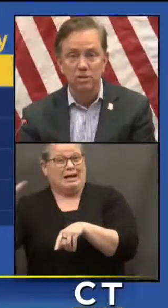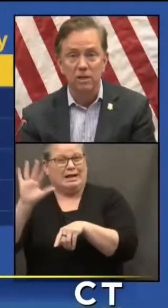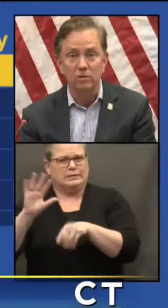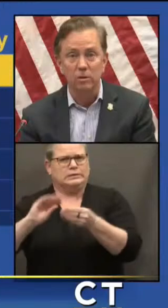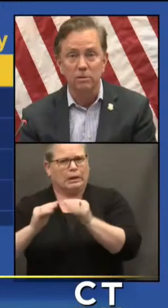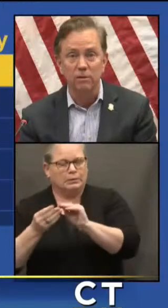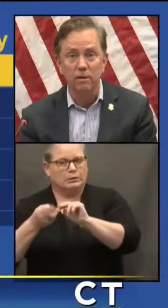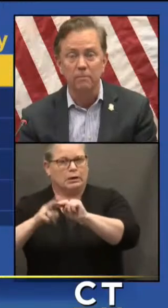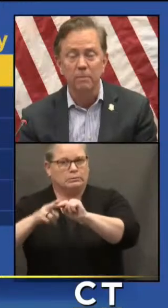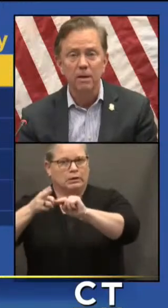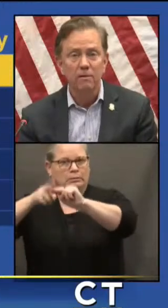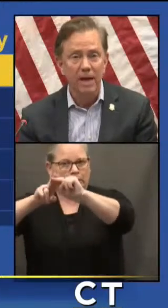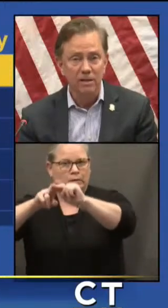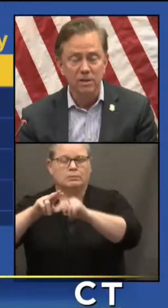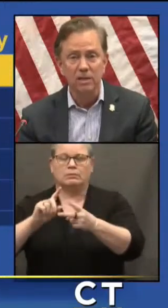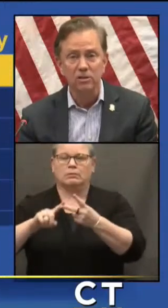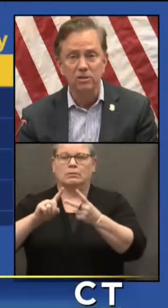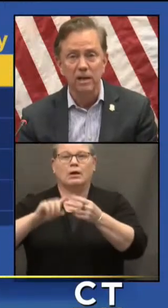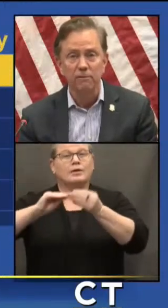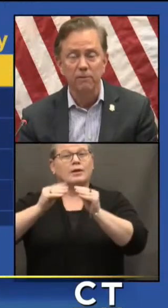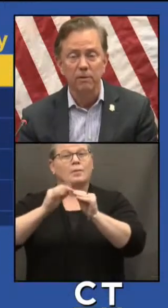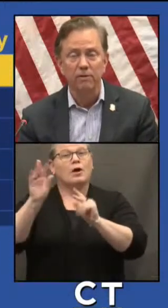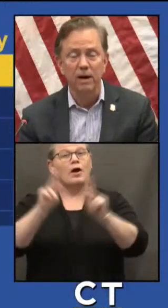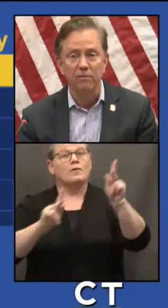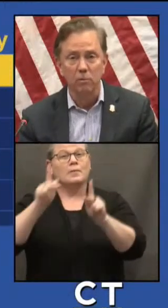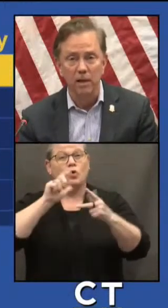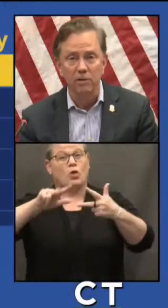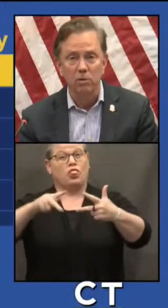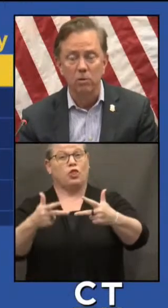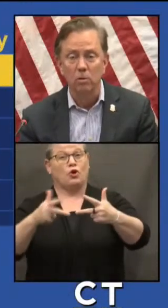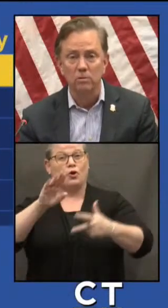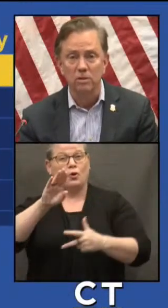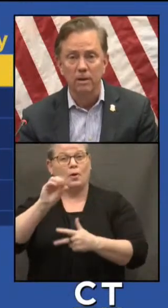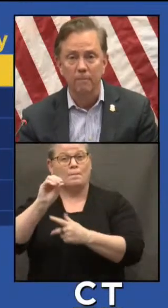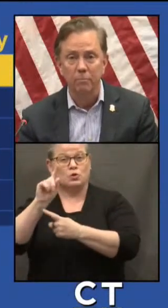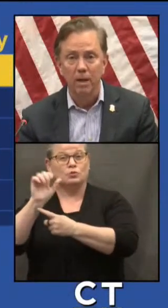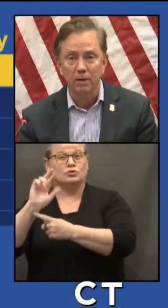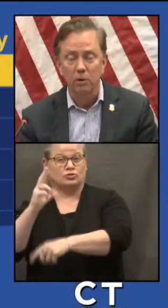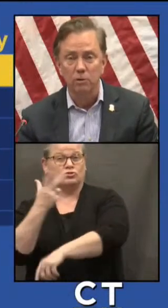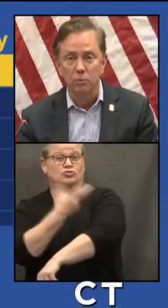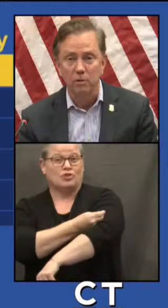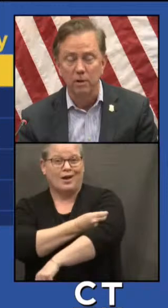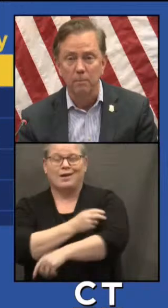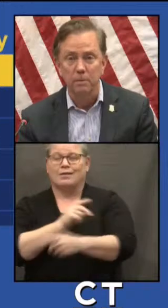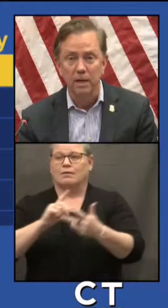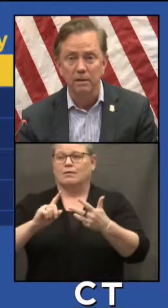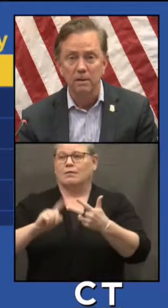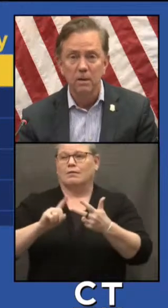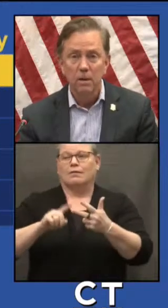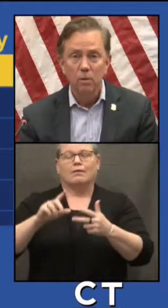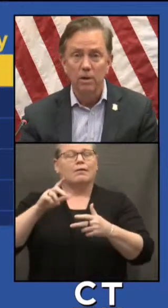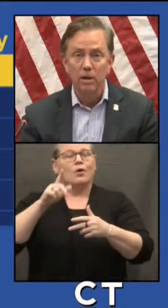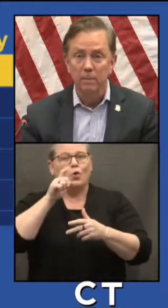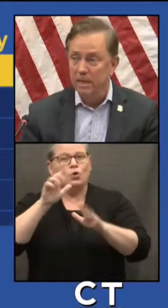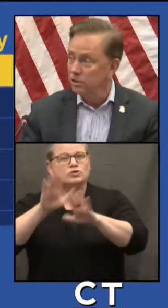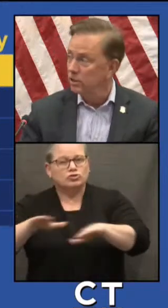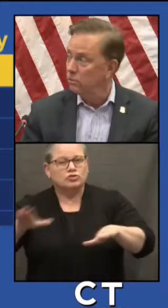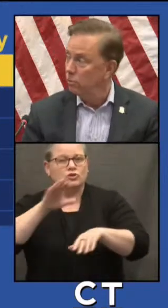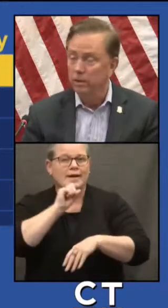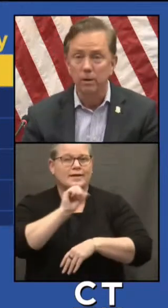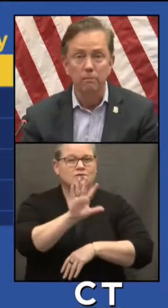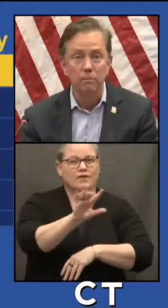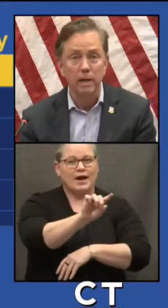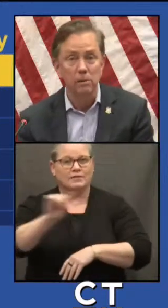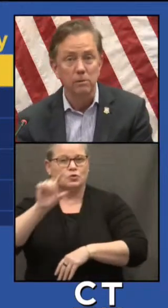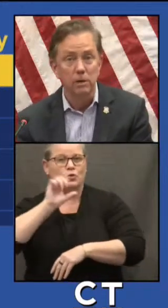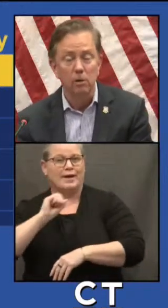what you see in terms of vaccinations now for the 5 to 11-year-olds. I thought it was worth an update with Manisha, who